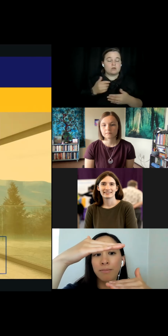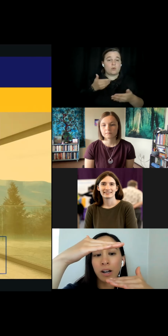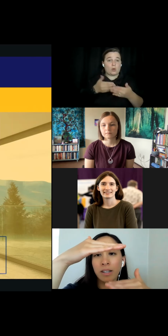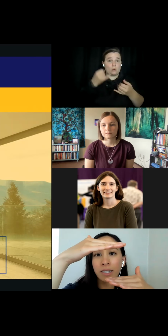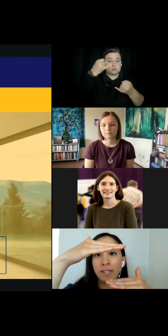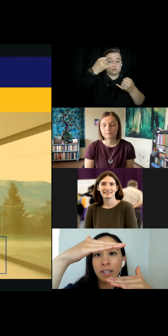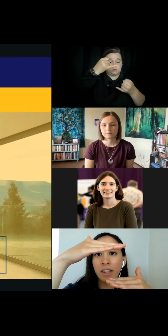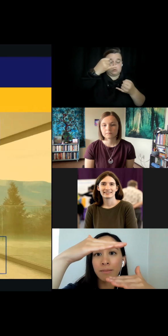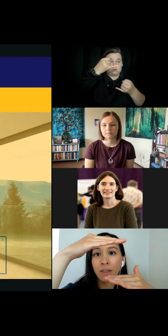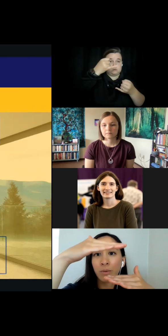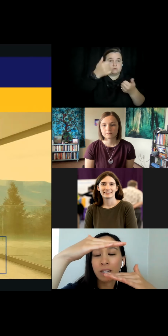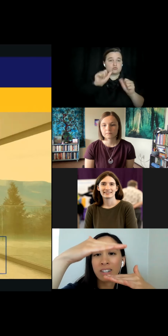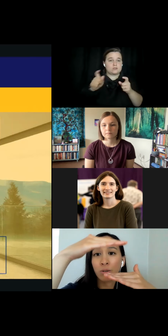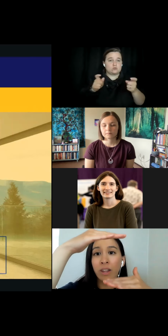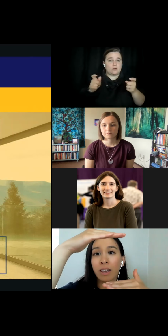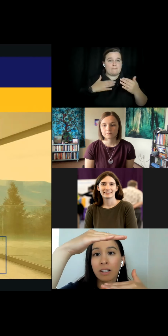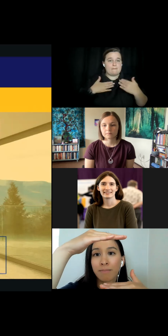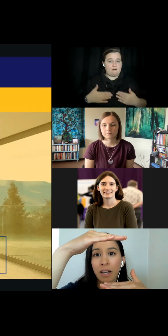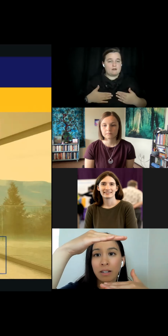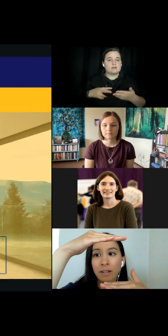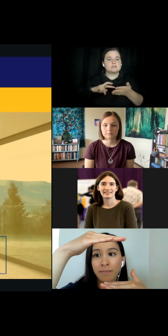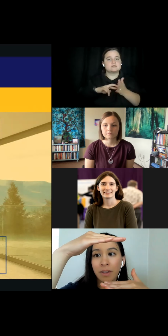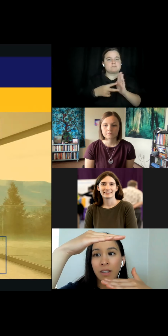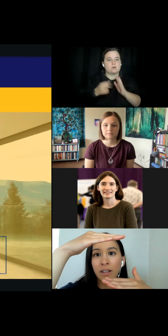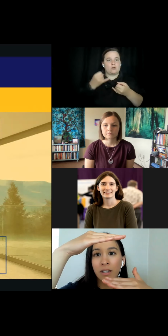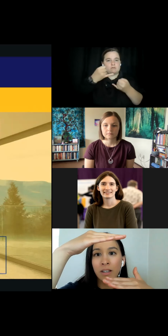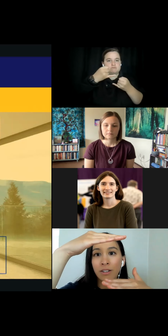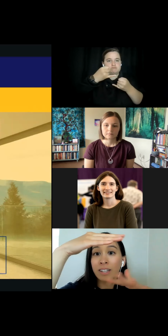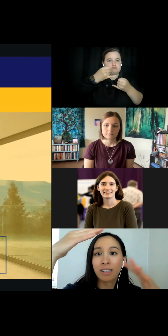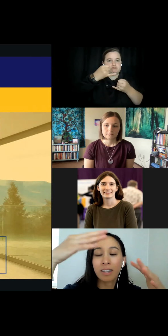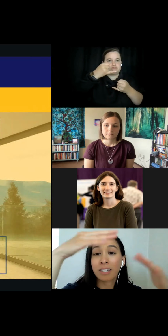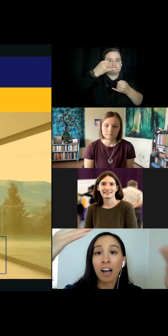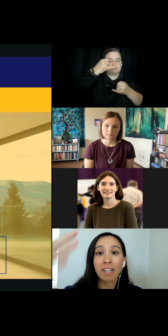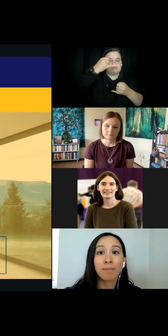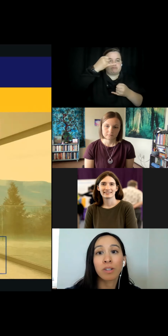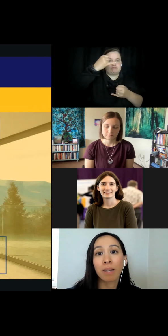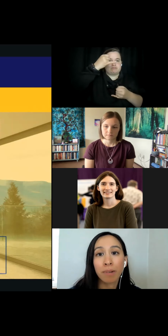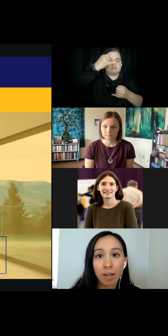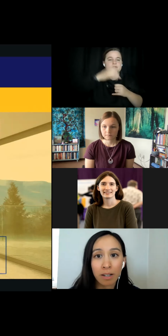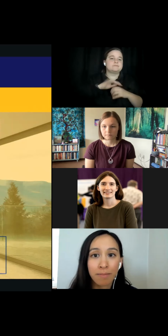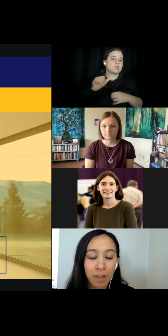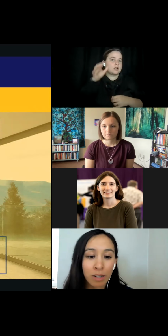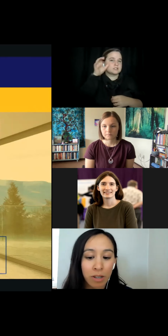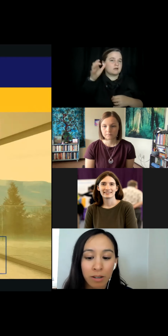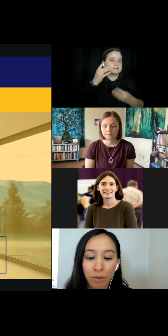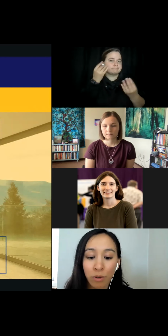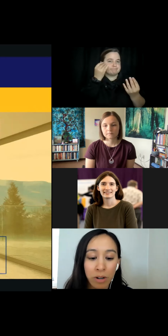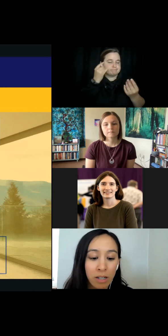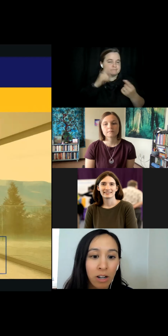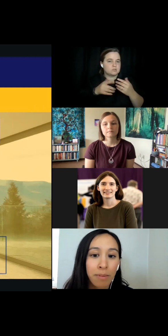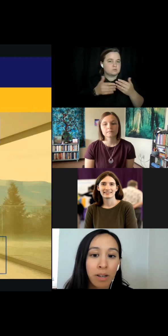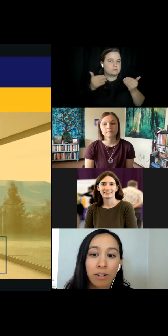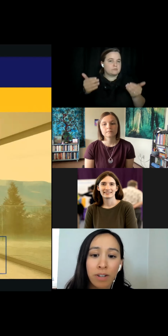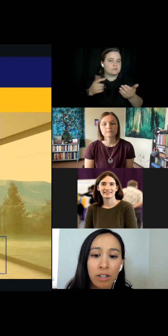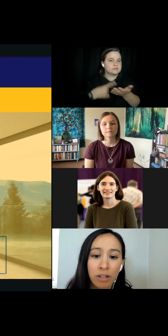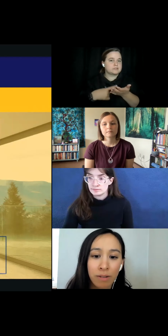regulate our bodies in them, then we can slowly expand. So that's a concept to keep in mind as we move forward and